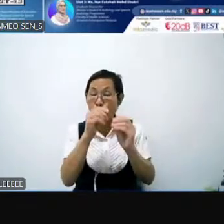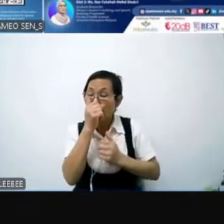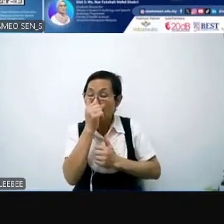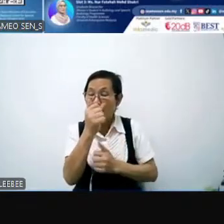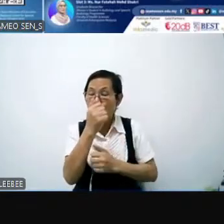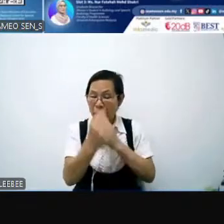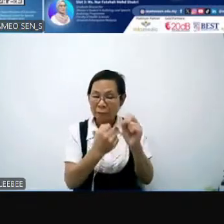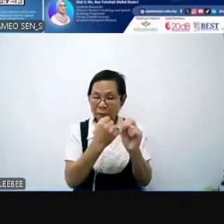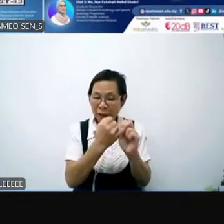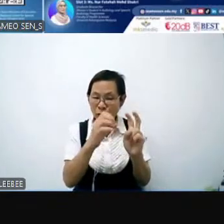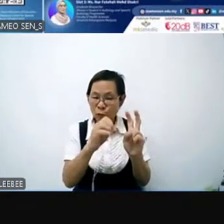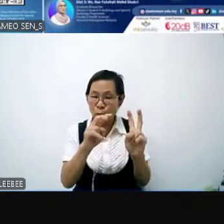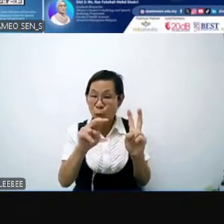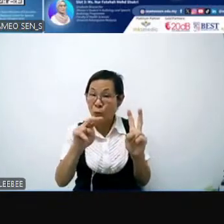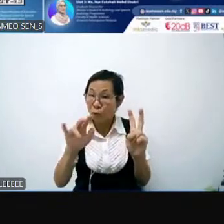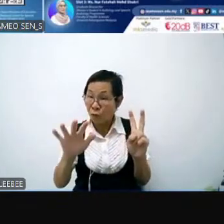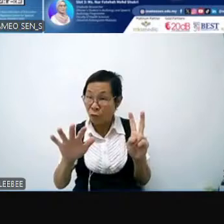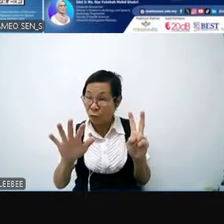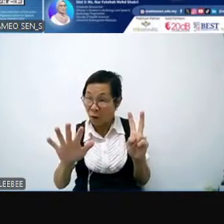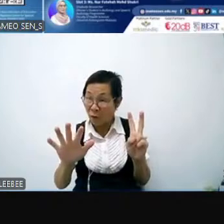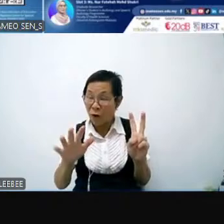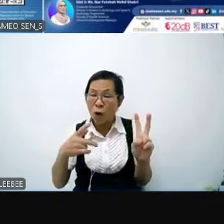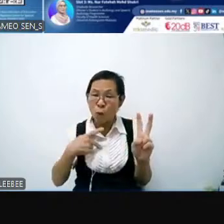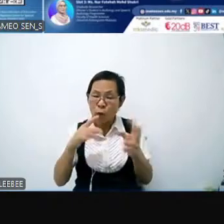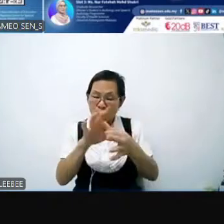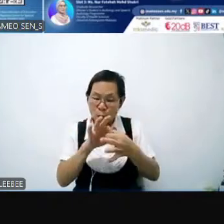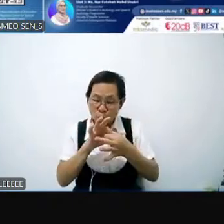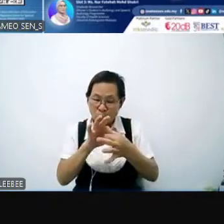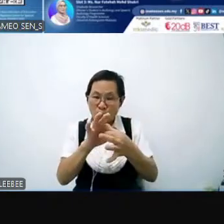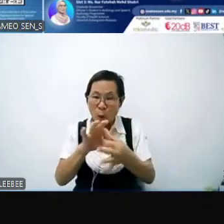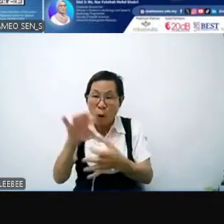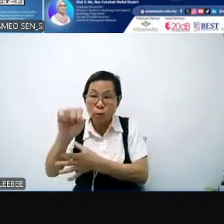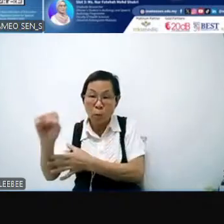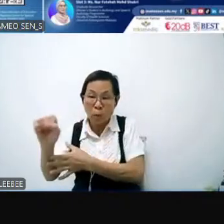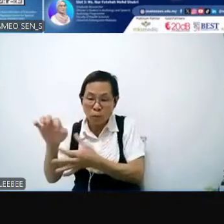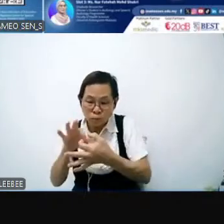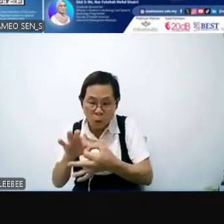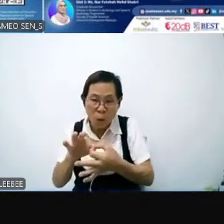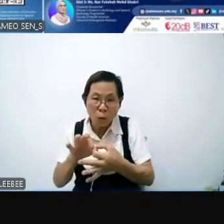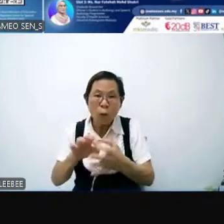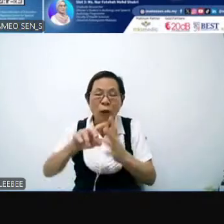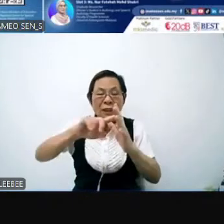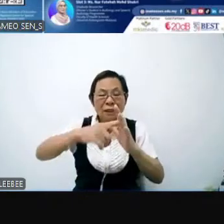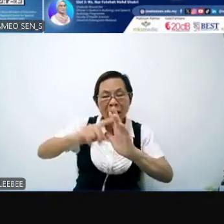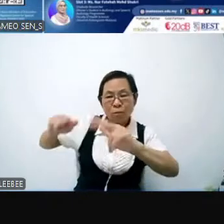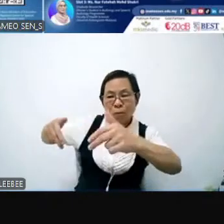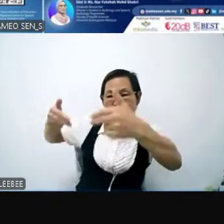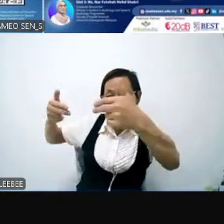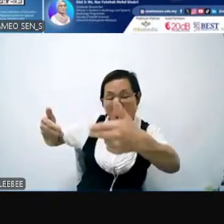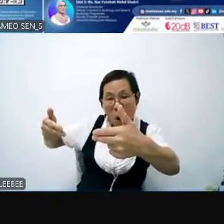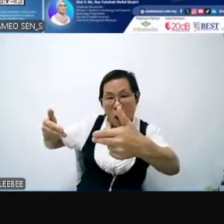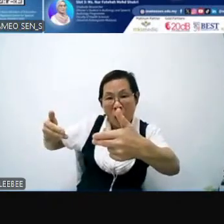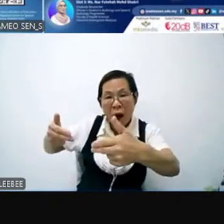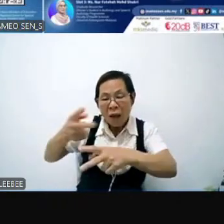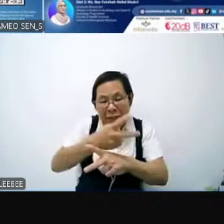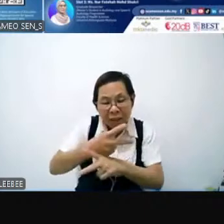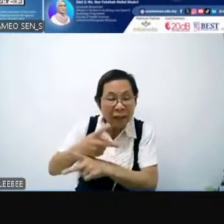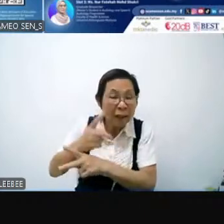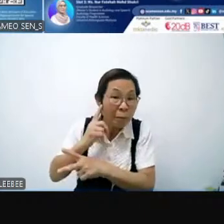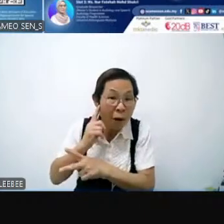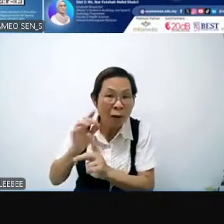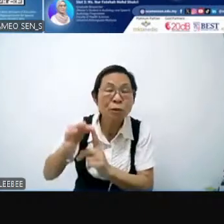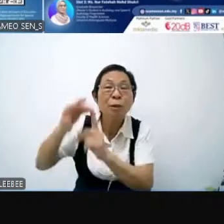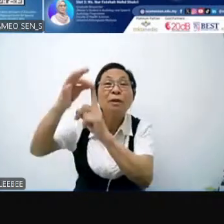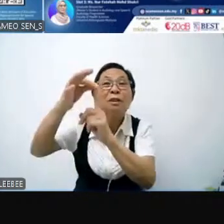year, we are collaborating with SEAMEO SEN to conduct a webinar on ear and hearing care, especially among